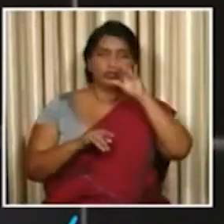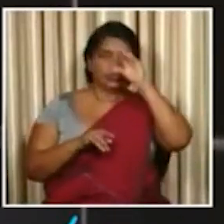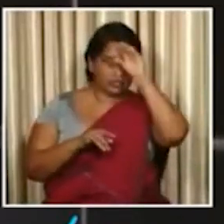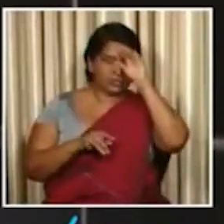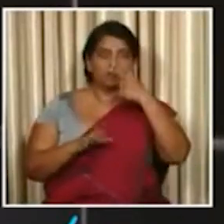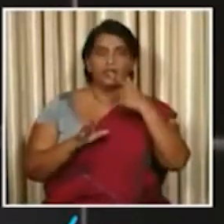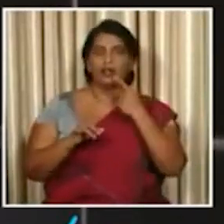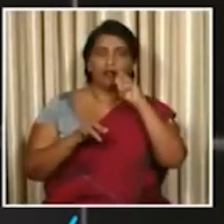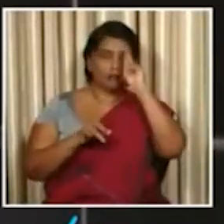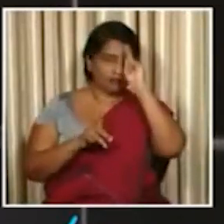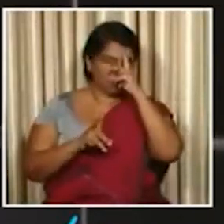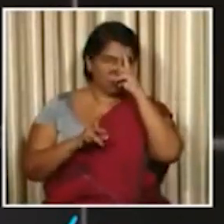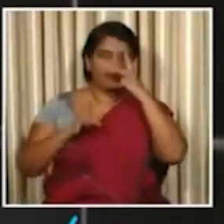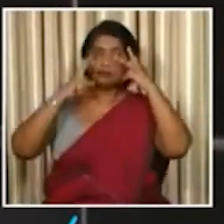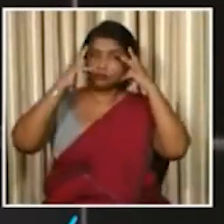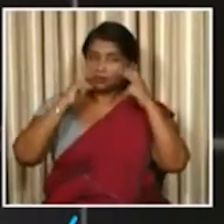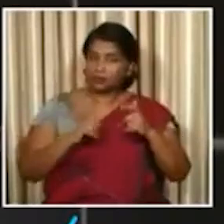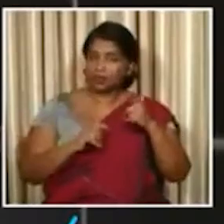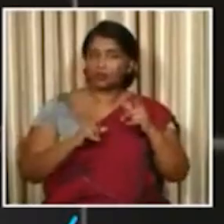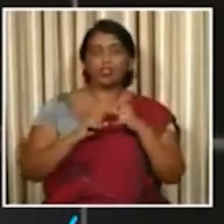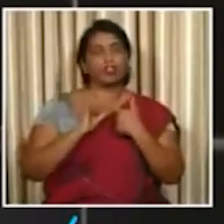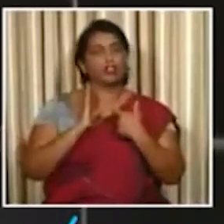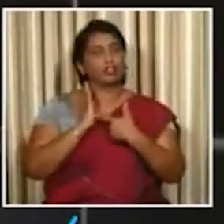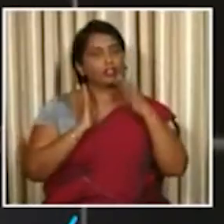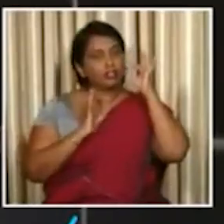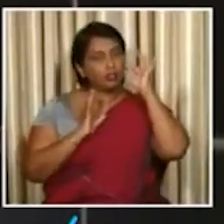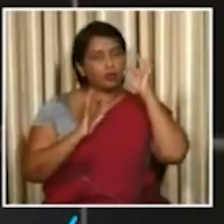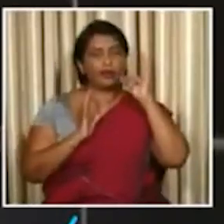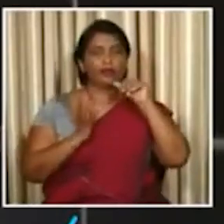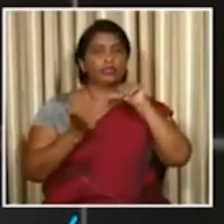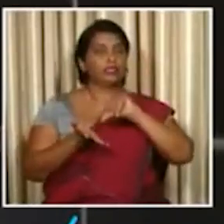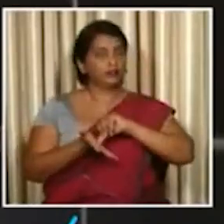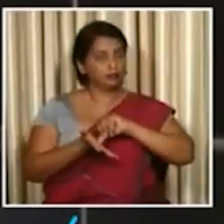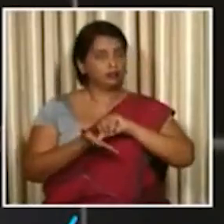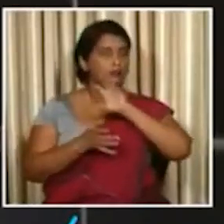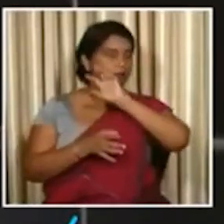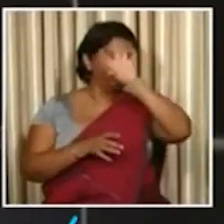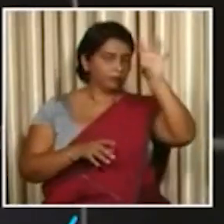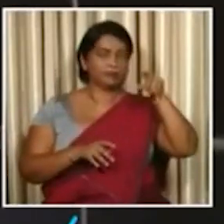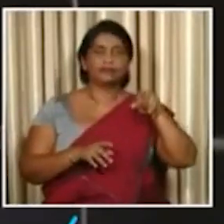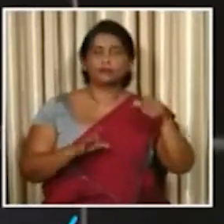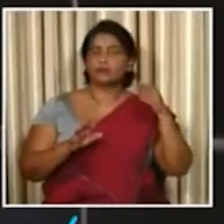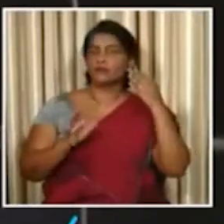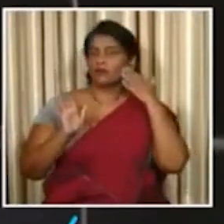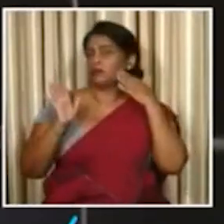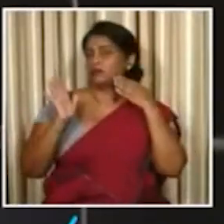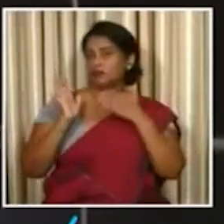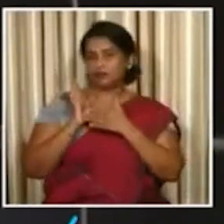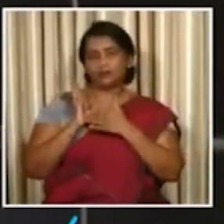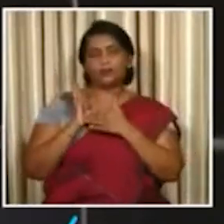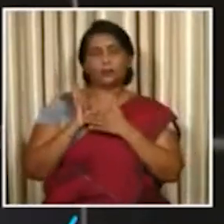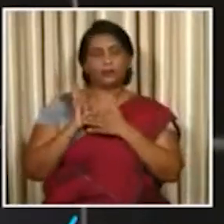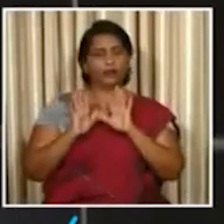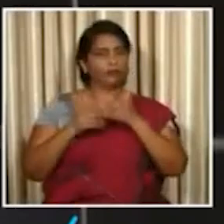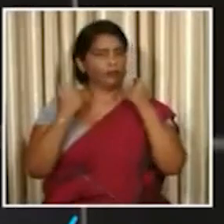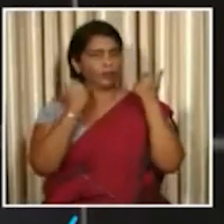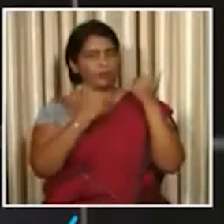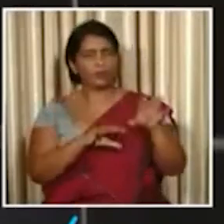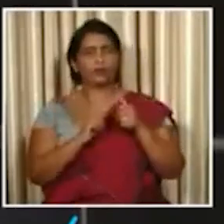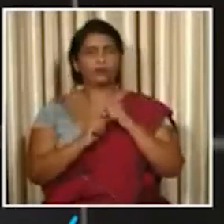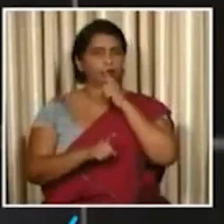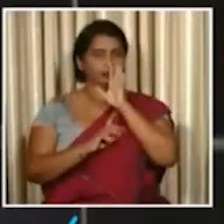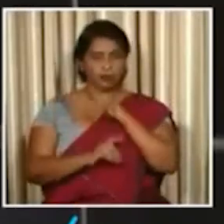Saudi Arabia, Turkey and Iran have condemned Israeli attacks, labeling them as war crimes and urging